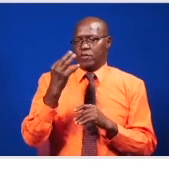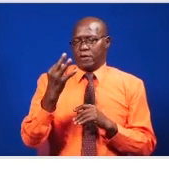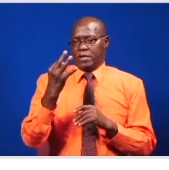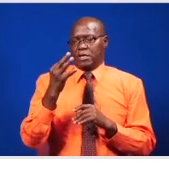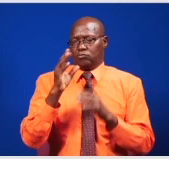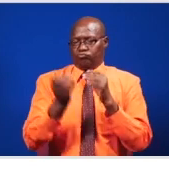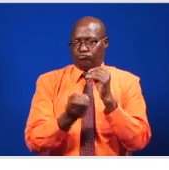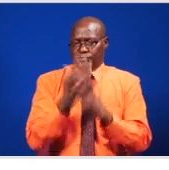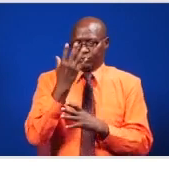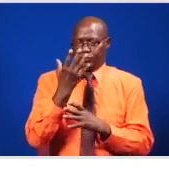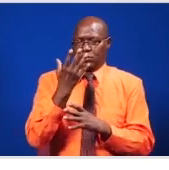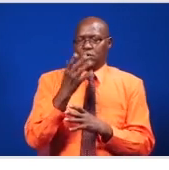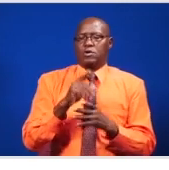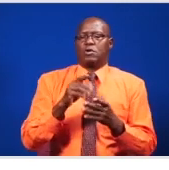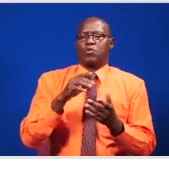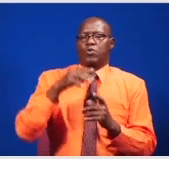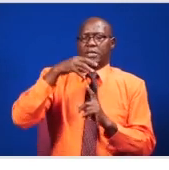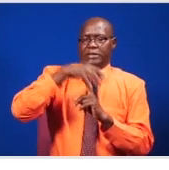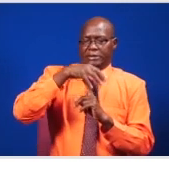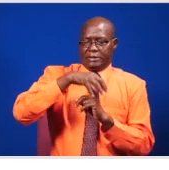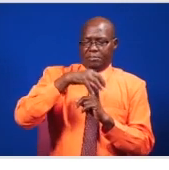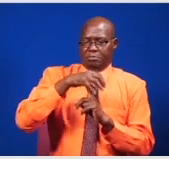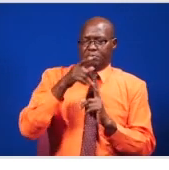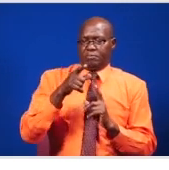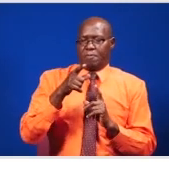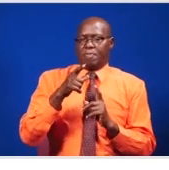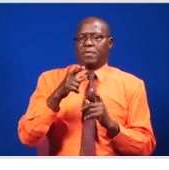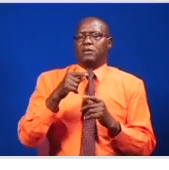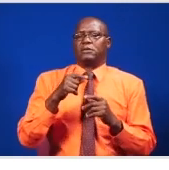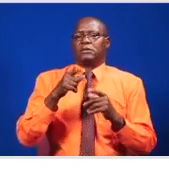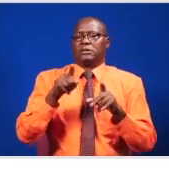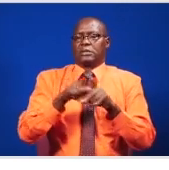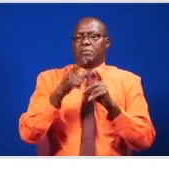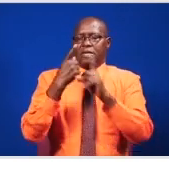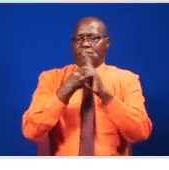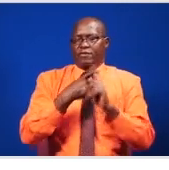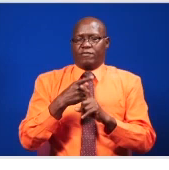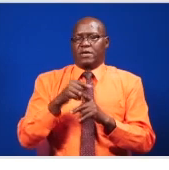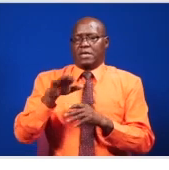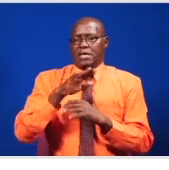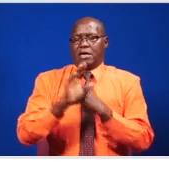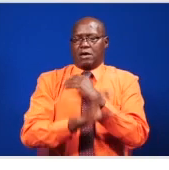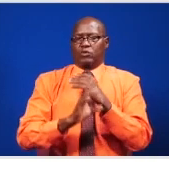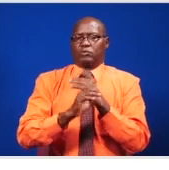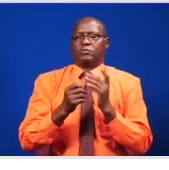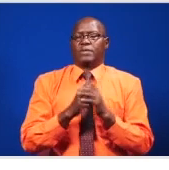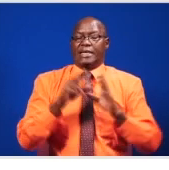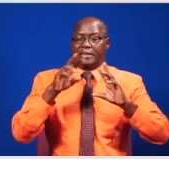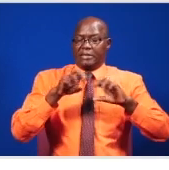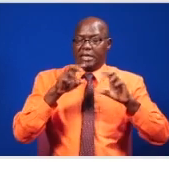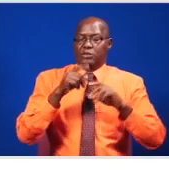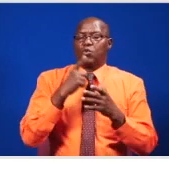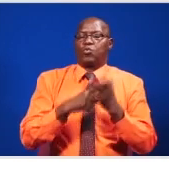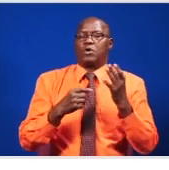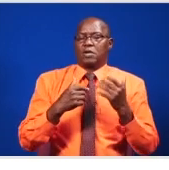Ministry system with an aim of spreading gospel in different parts of the country. Hard work researching on what you're going to say on